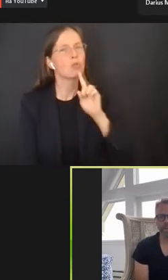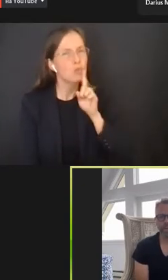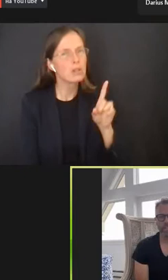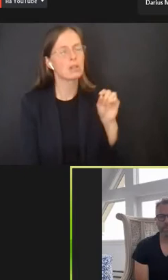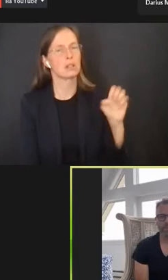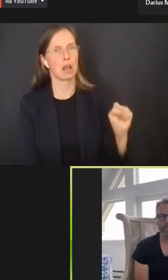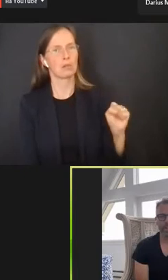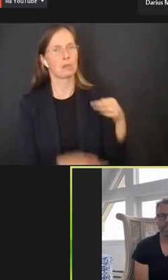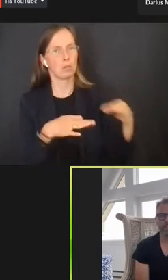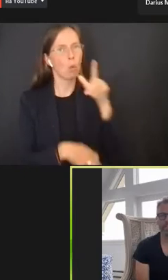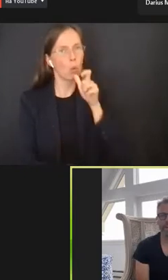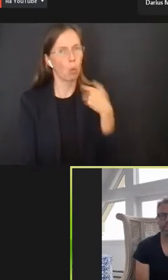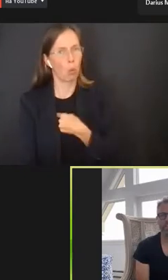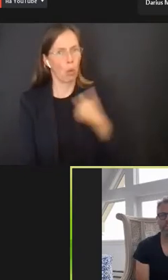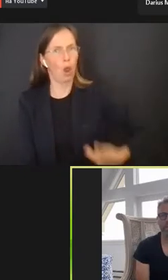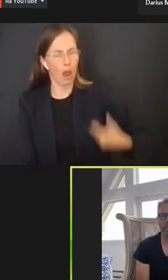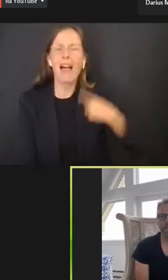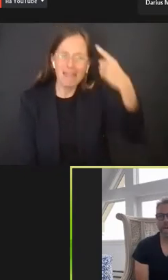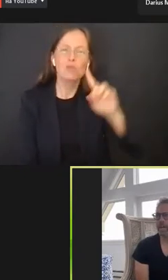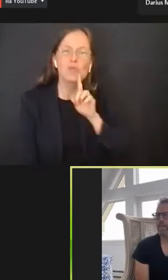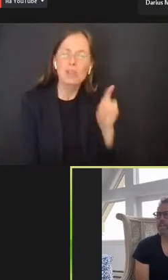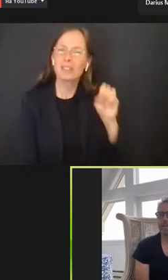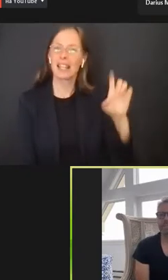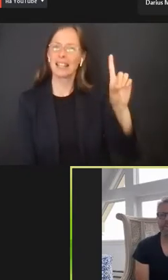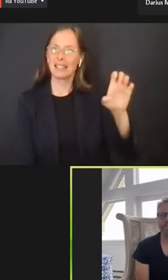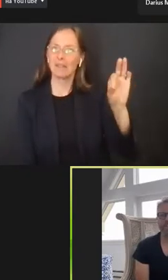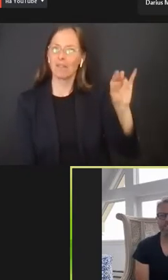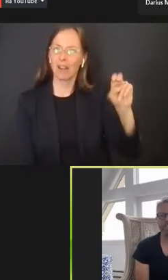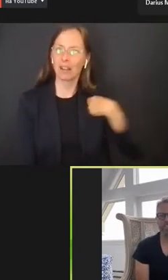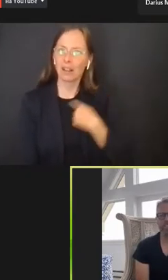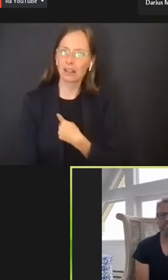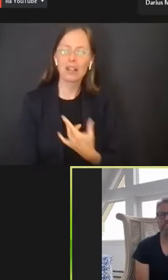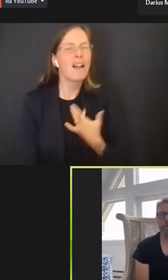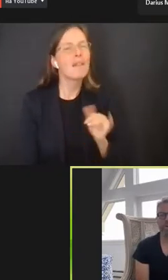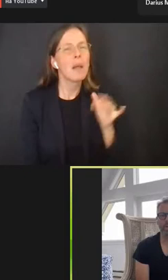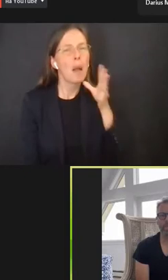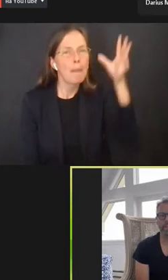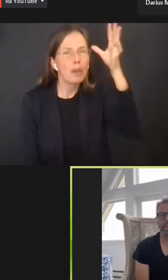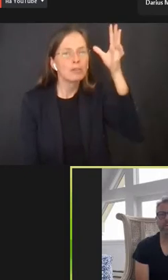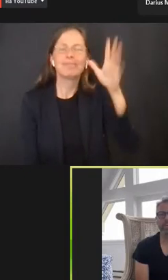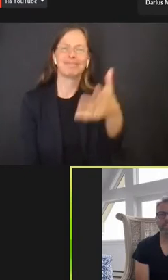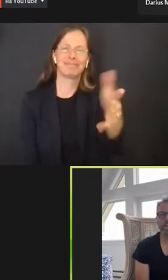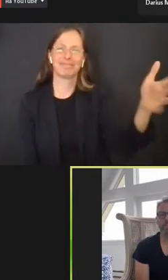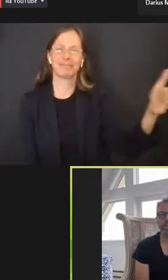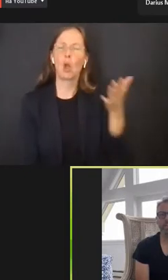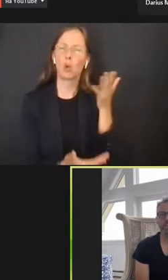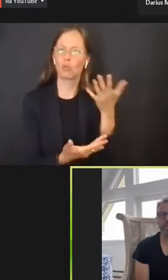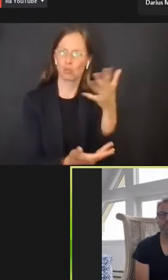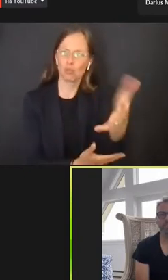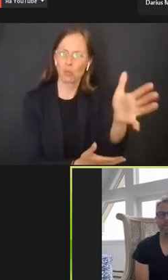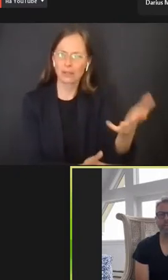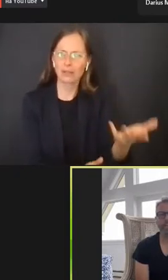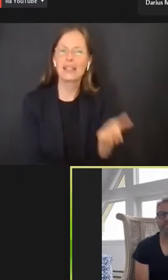know, I do. I think it defines us. So I feel like parents just quit it already. Quit trying to make your